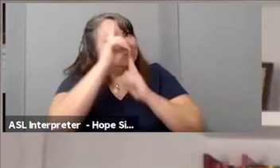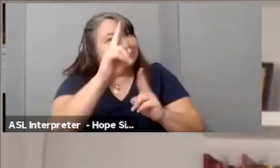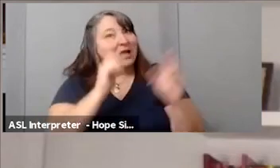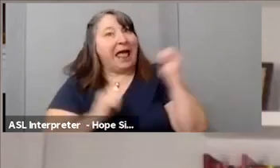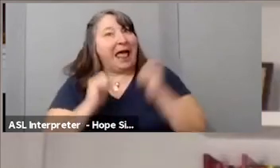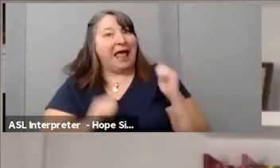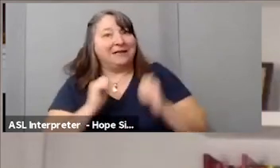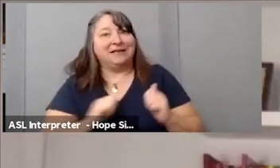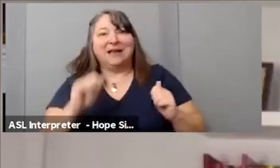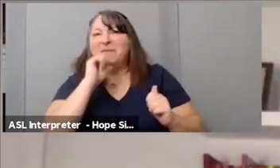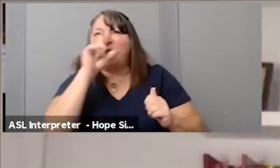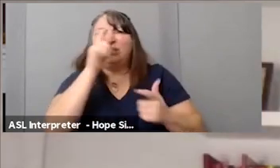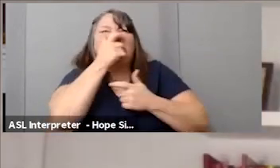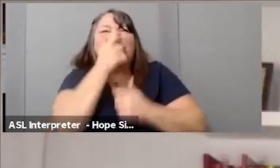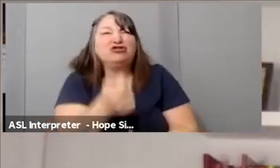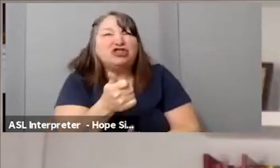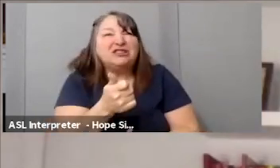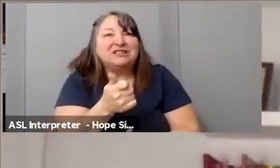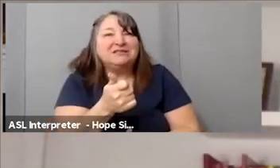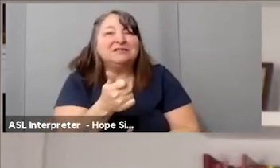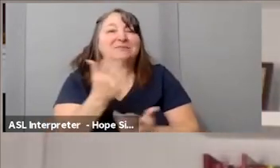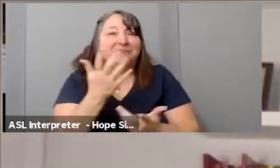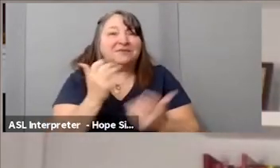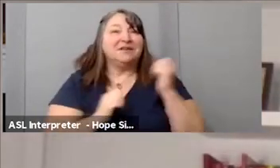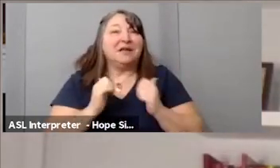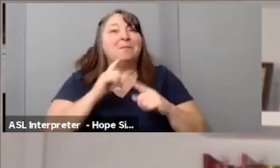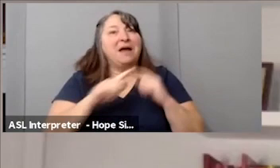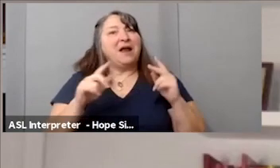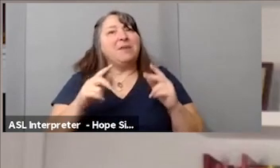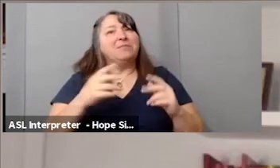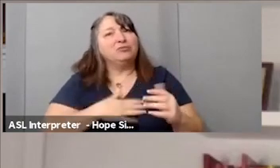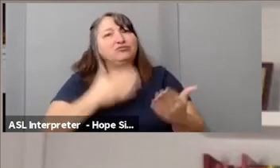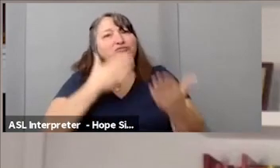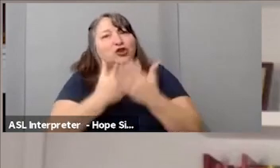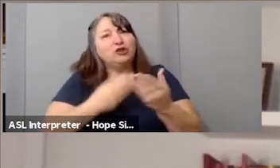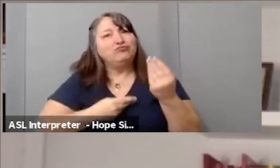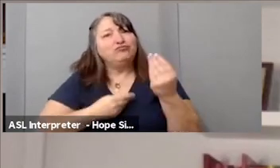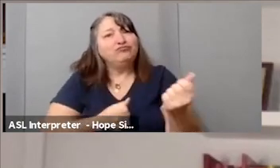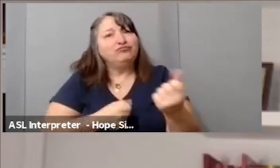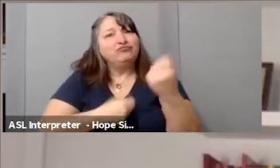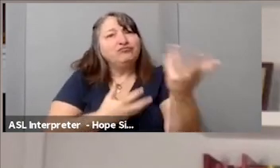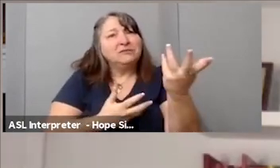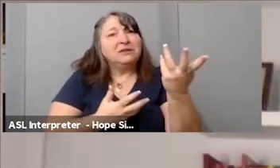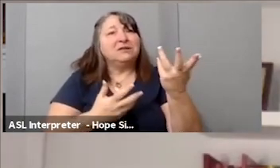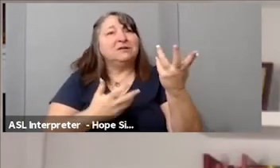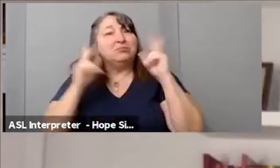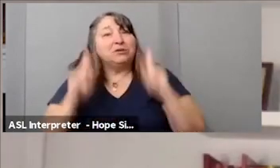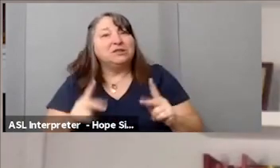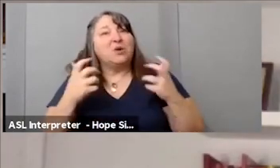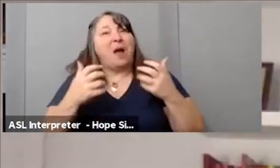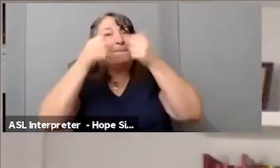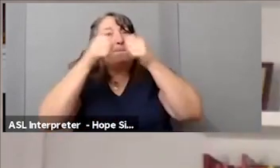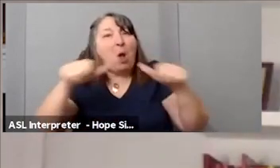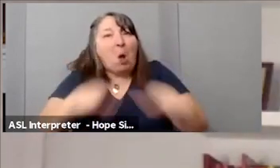was super interested in. But I am a fairly articulate and confident person. So I'd always wanted to do things that were involving hosting,